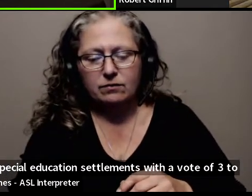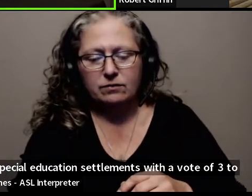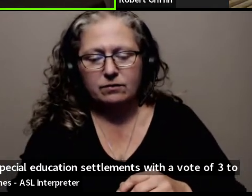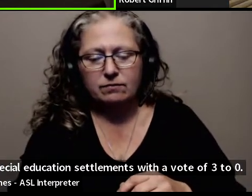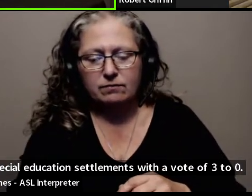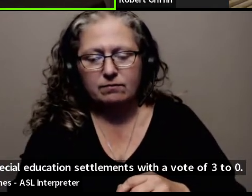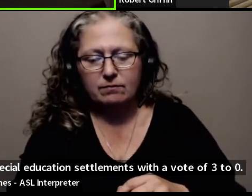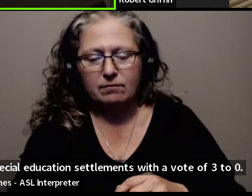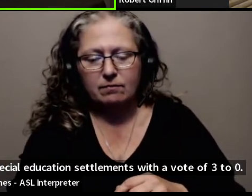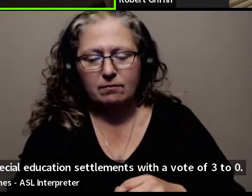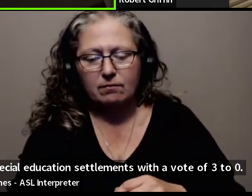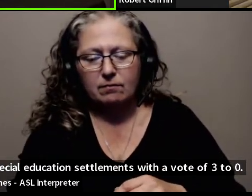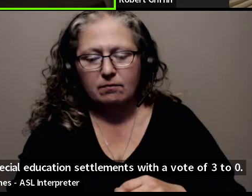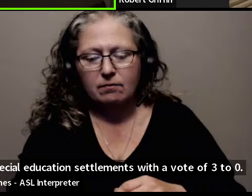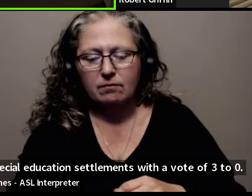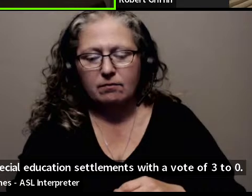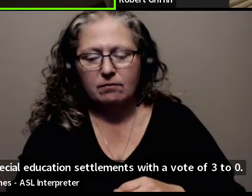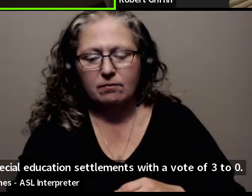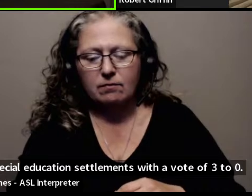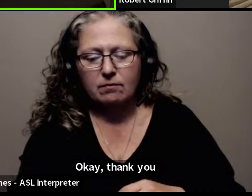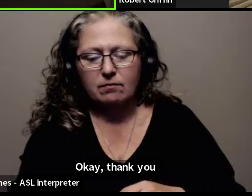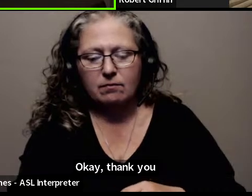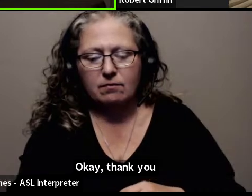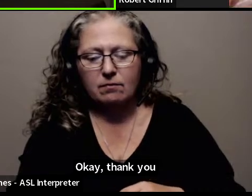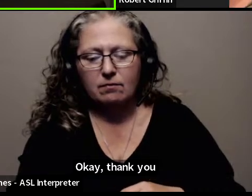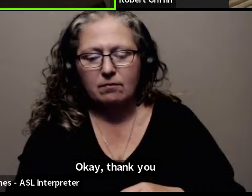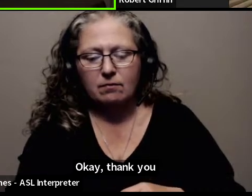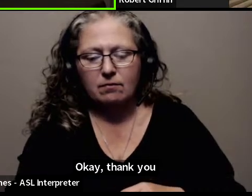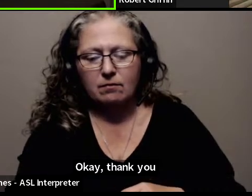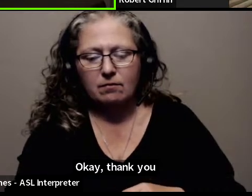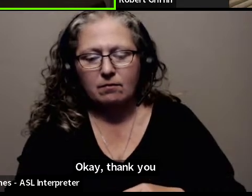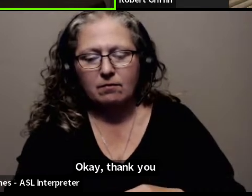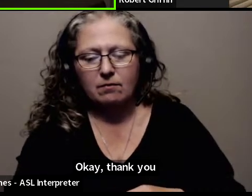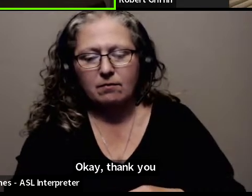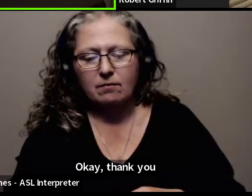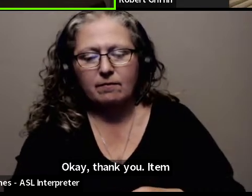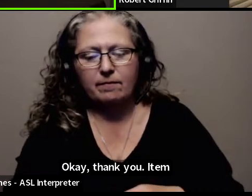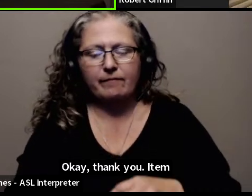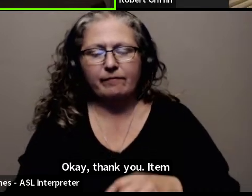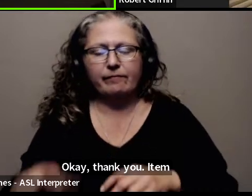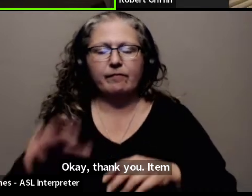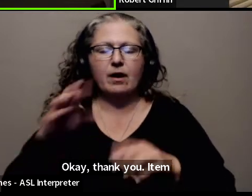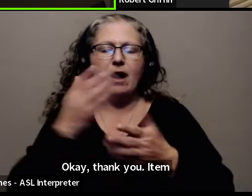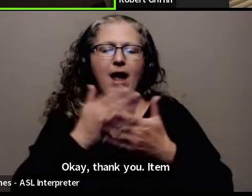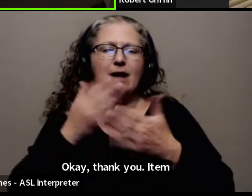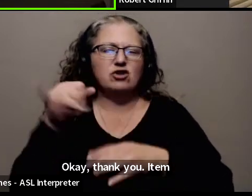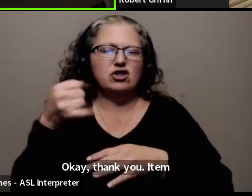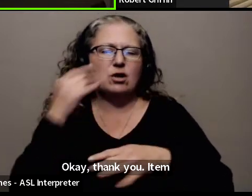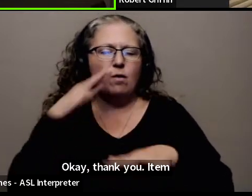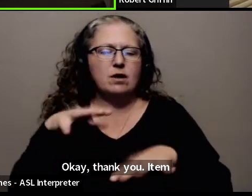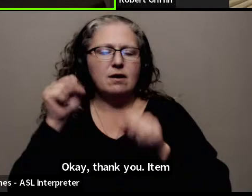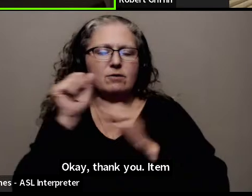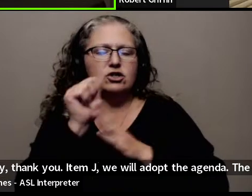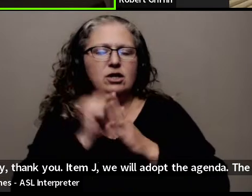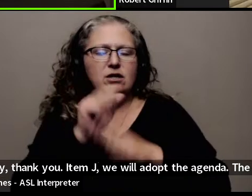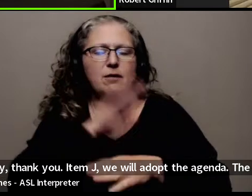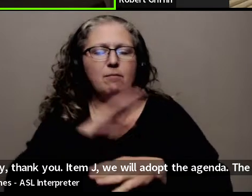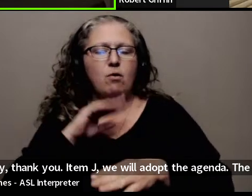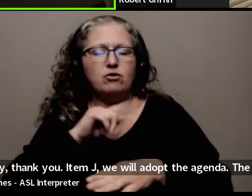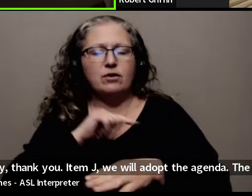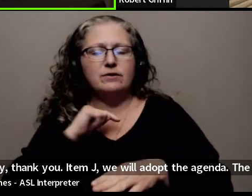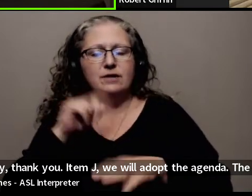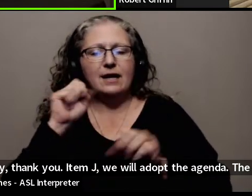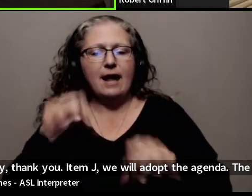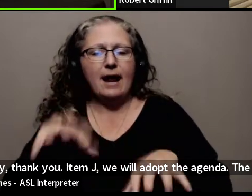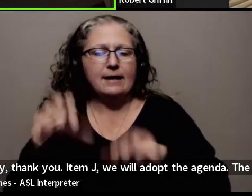Okay. Thank you. Item J, we will adopt the agenda. The Board of Trustees may either adopt the